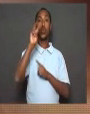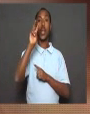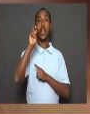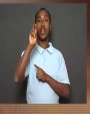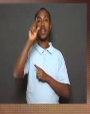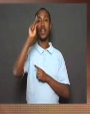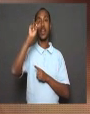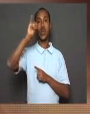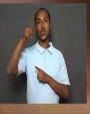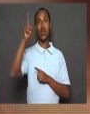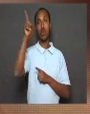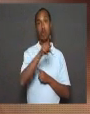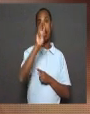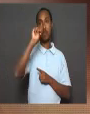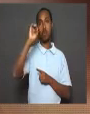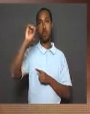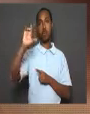20 kilojoules per mole.